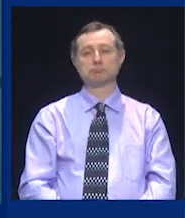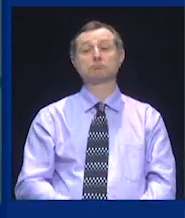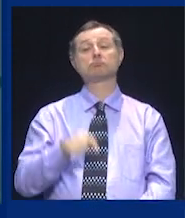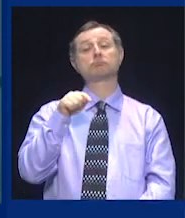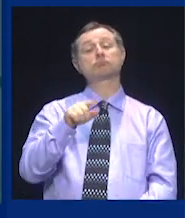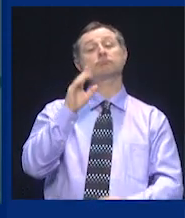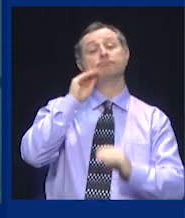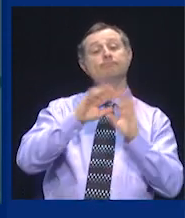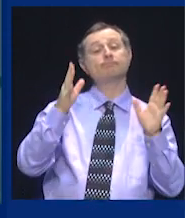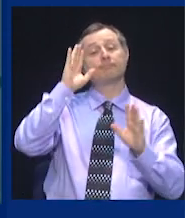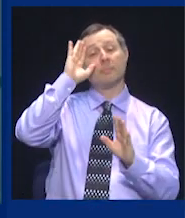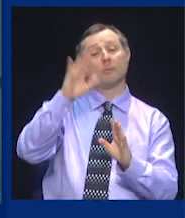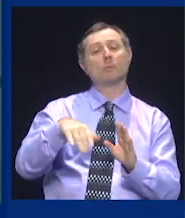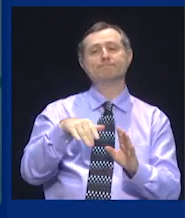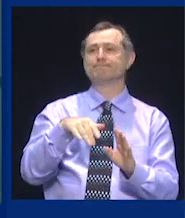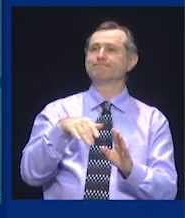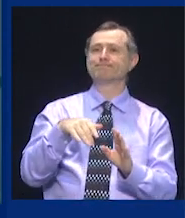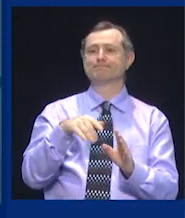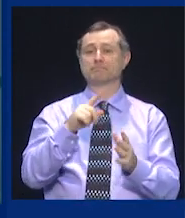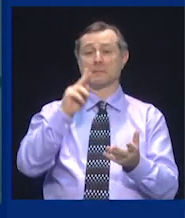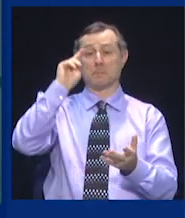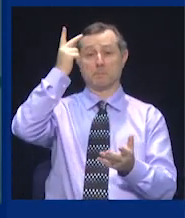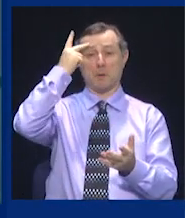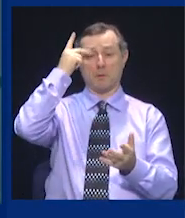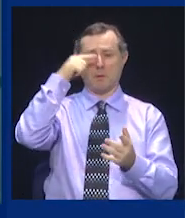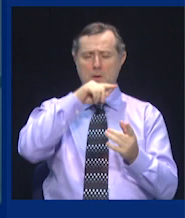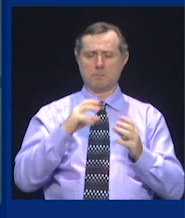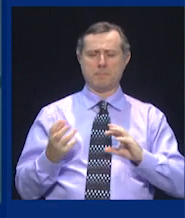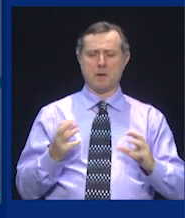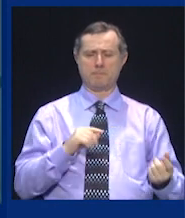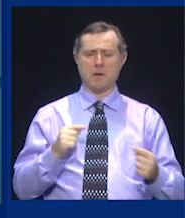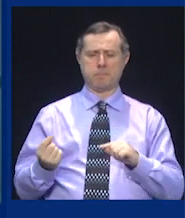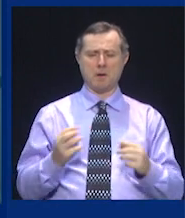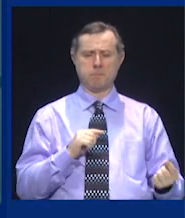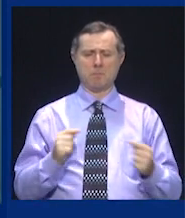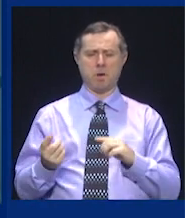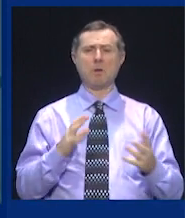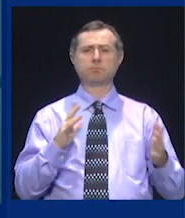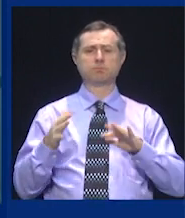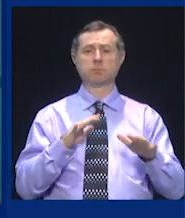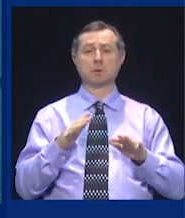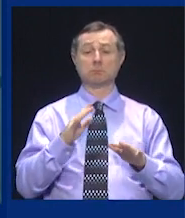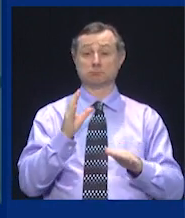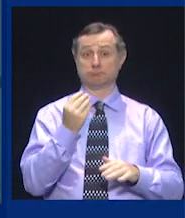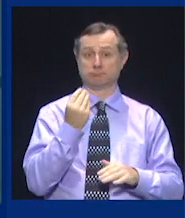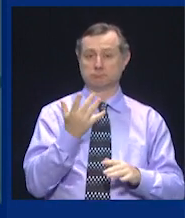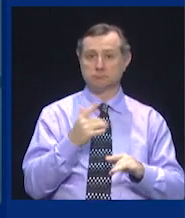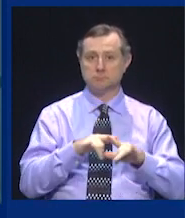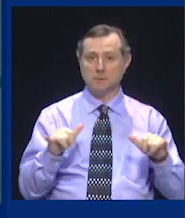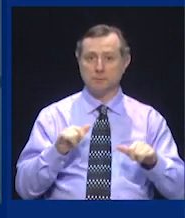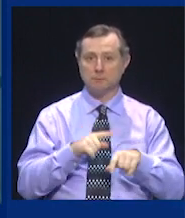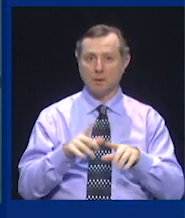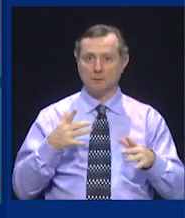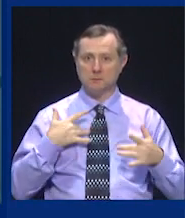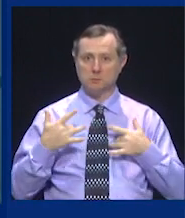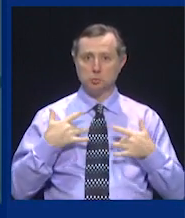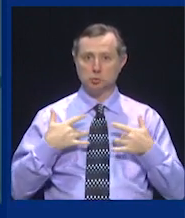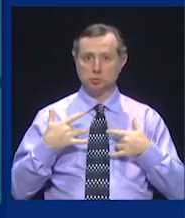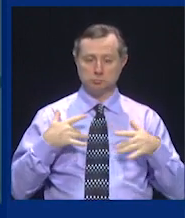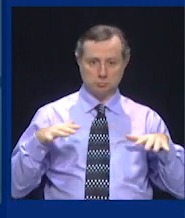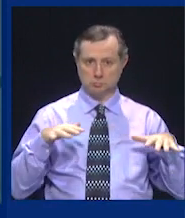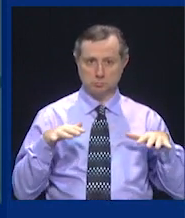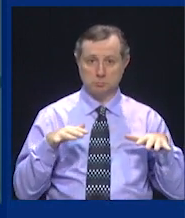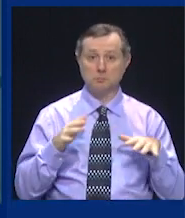toxic politics, you then overlay politics on top of it. Far left, far